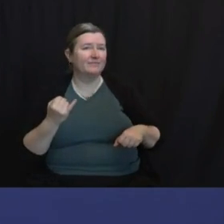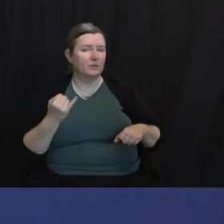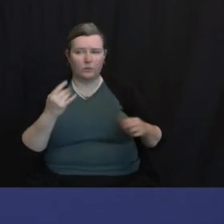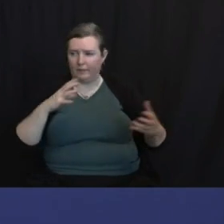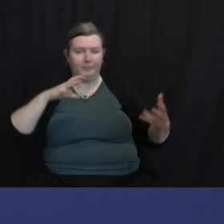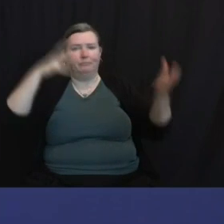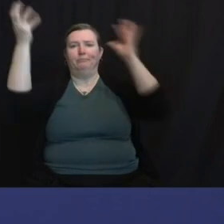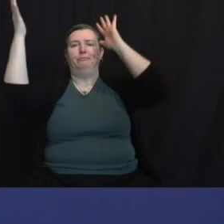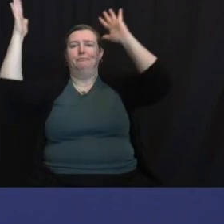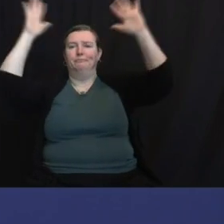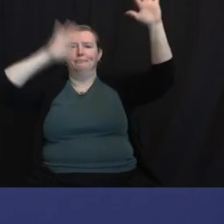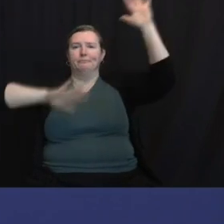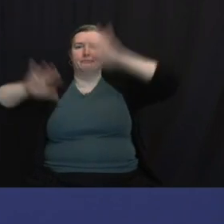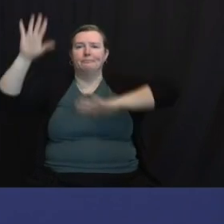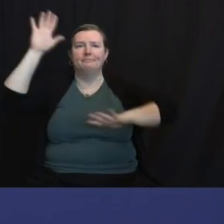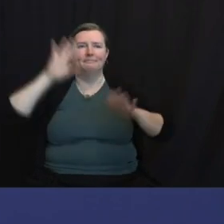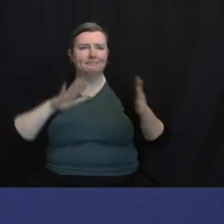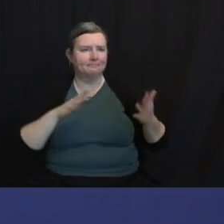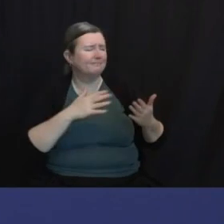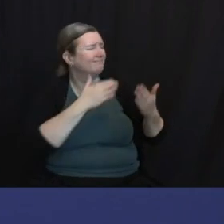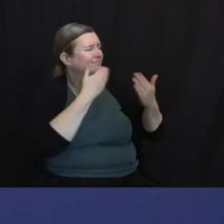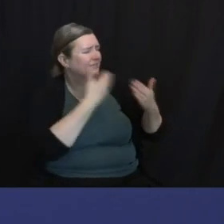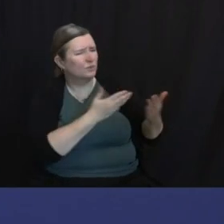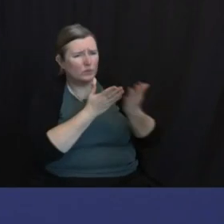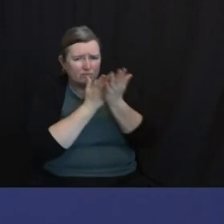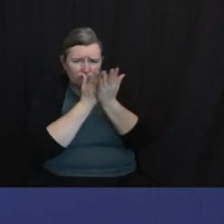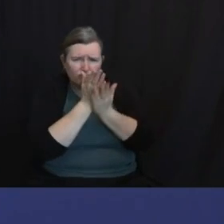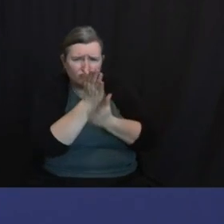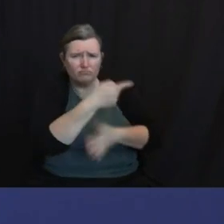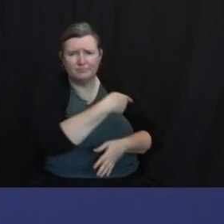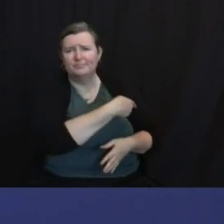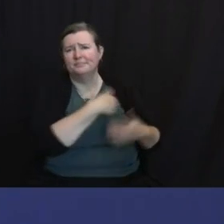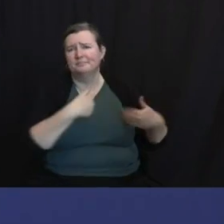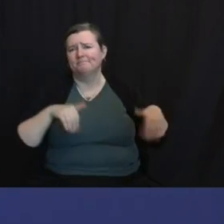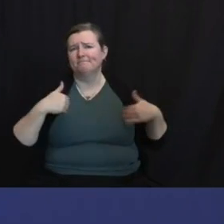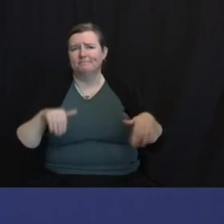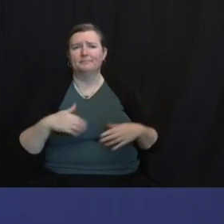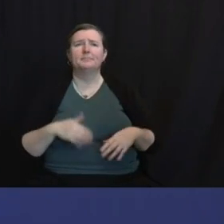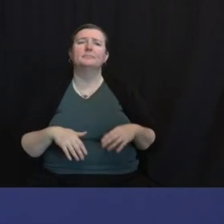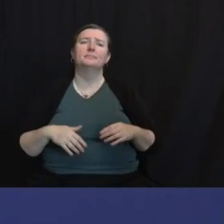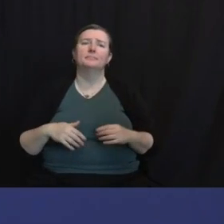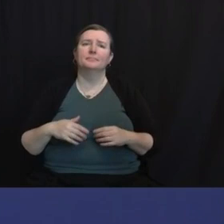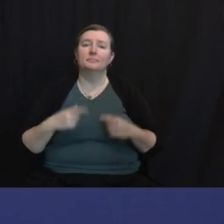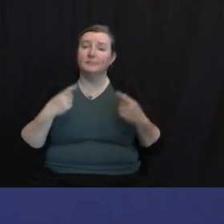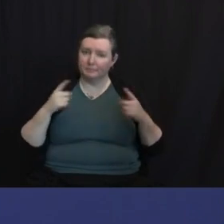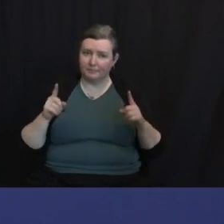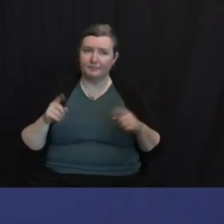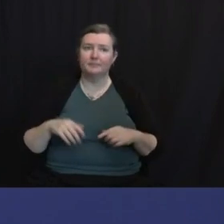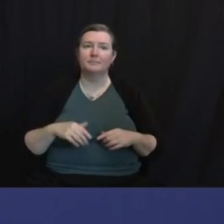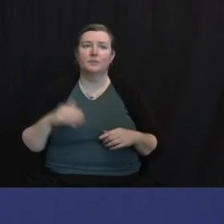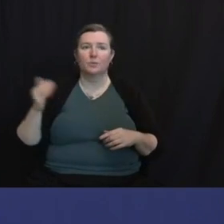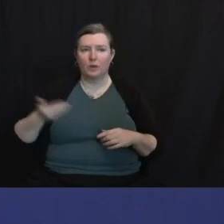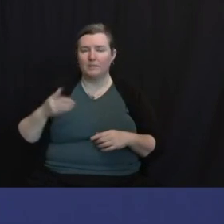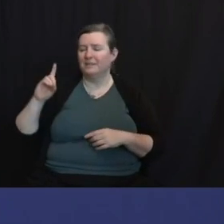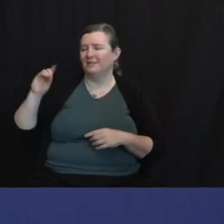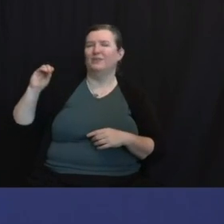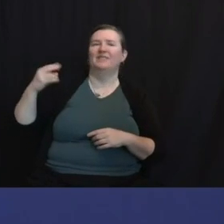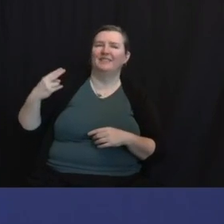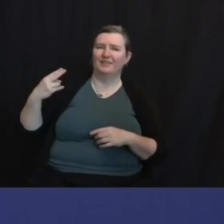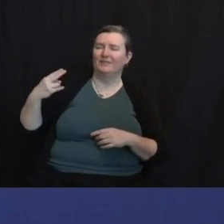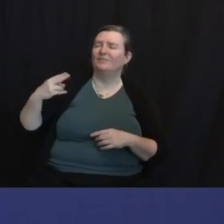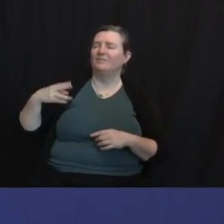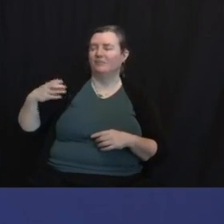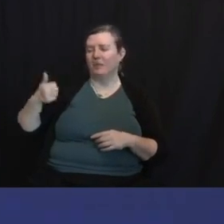and thank you for everything you're doing. With that, please help me welcome the woman to my right, who needs no introduction, the Commissioner of the Department of Health,